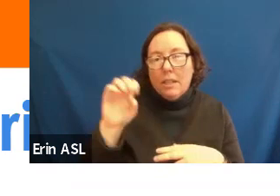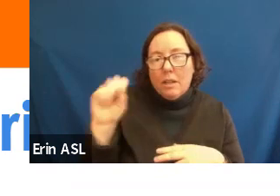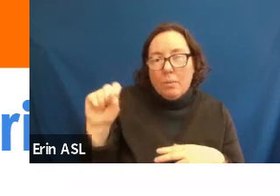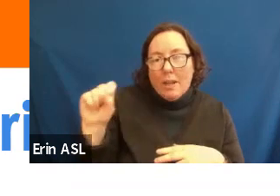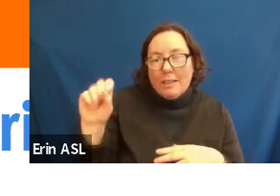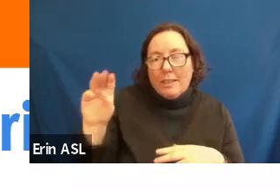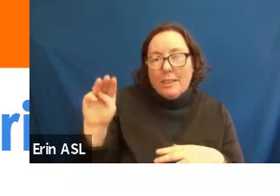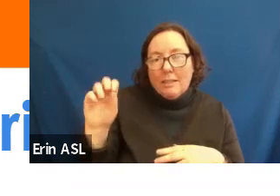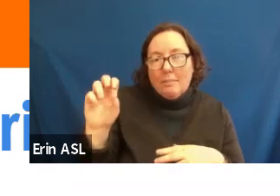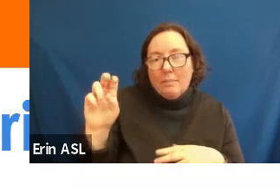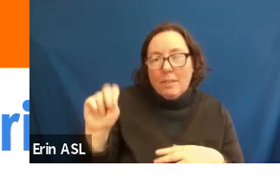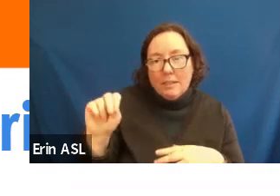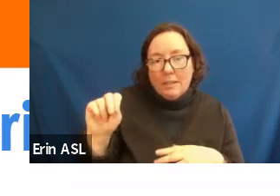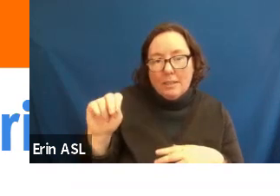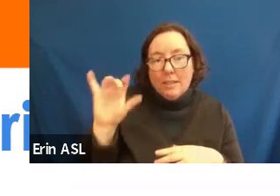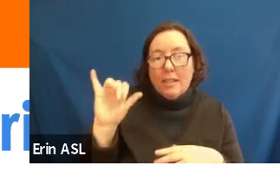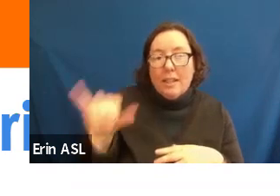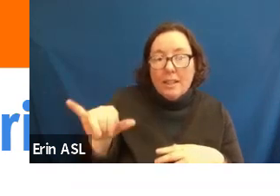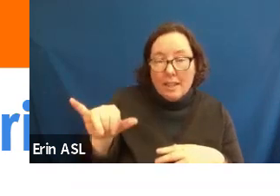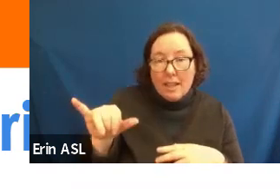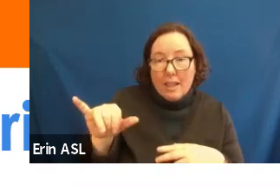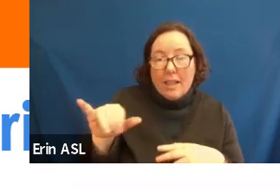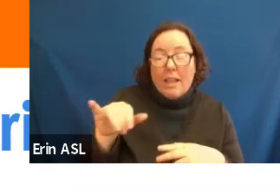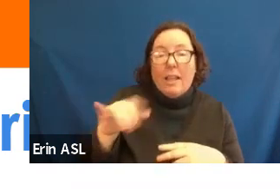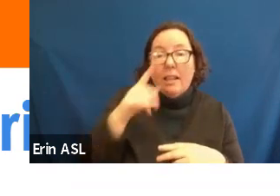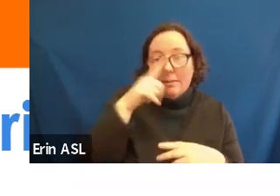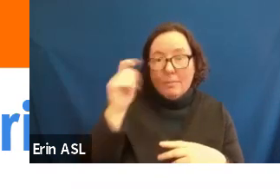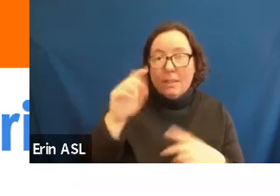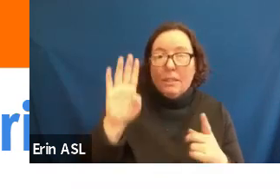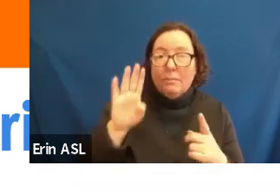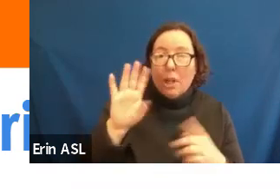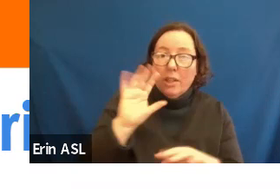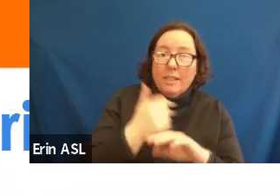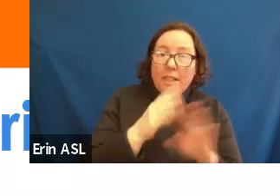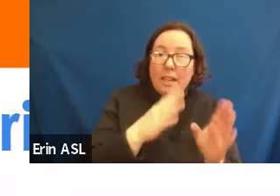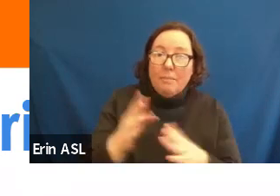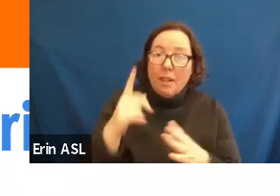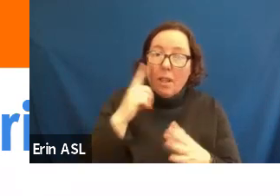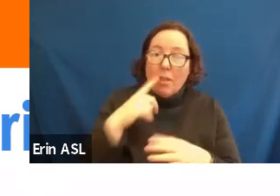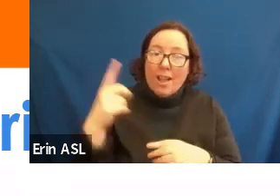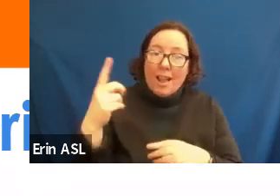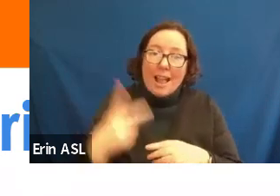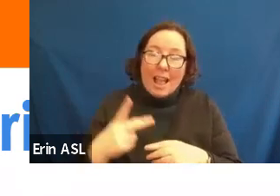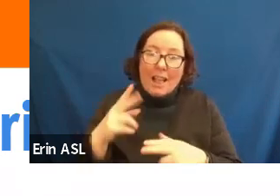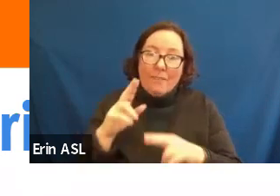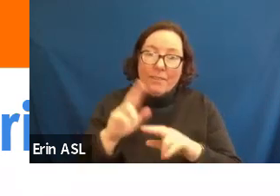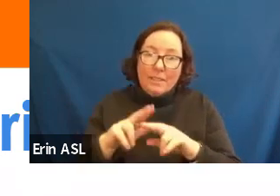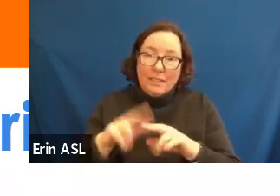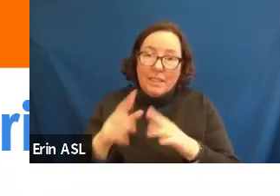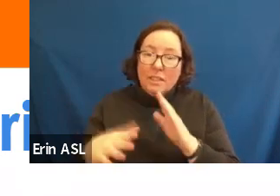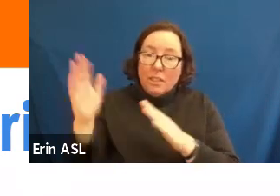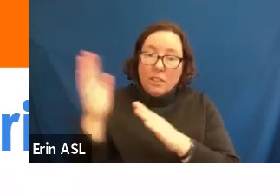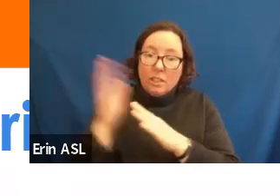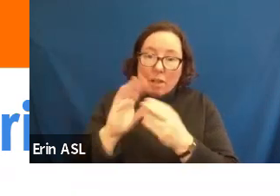This plan sought to fill half of each exam school seats with the highest